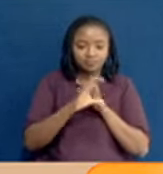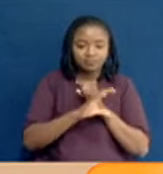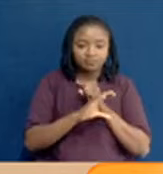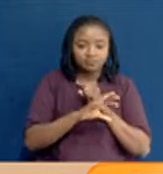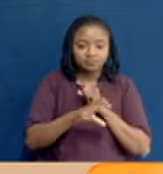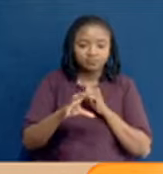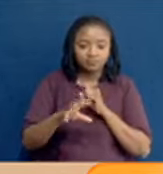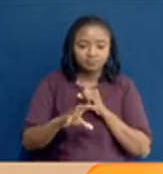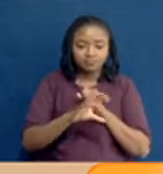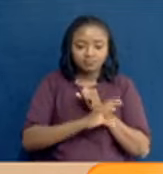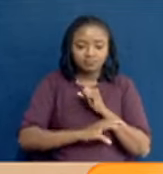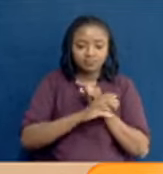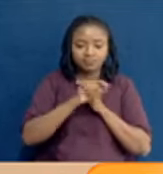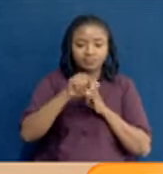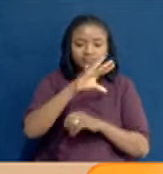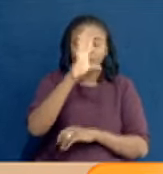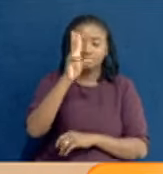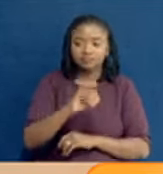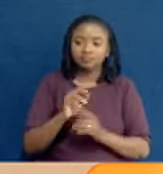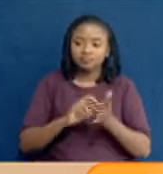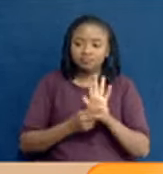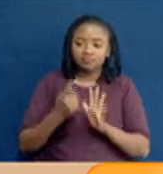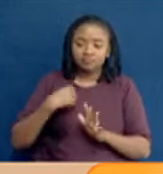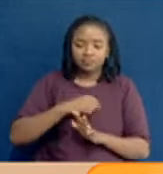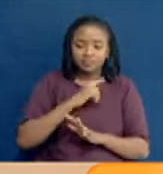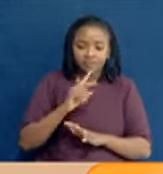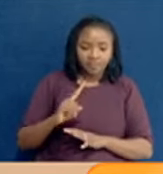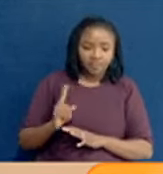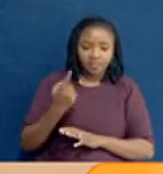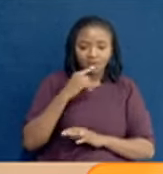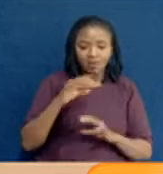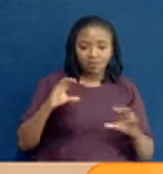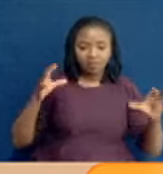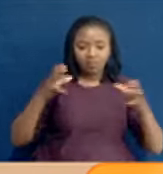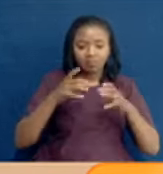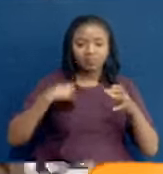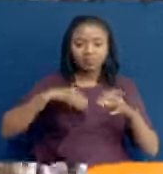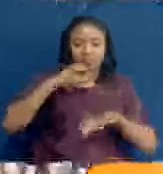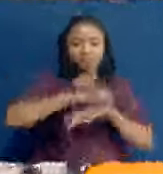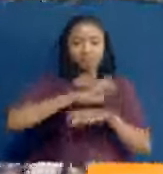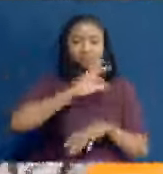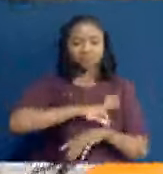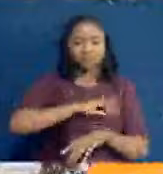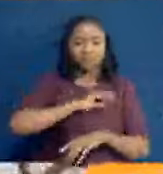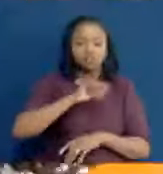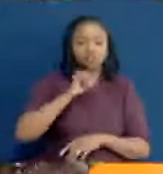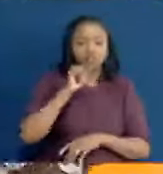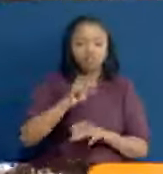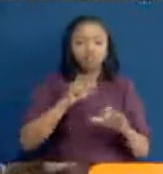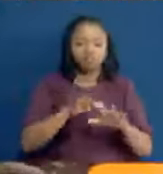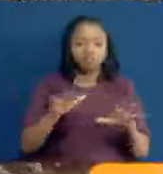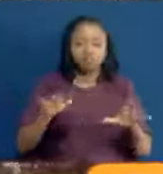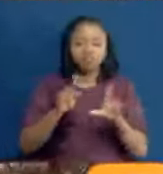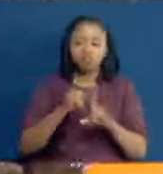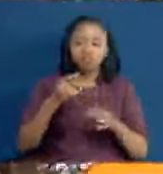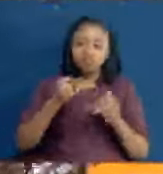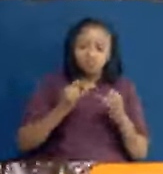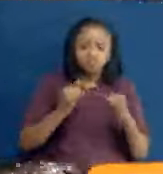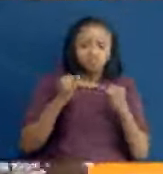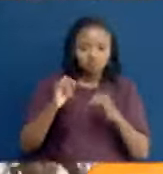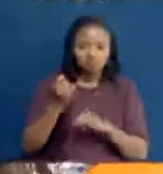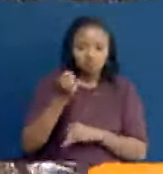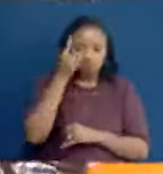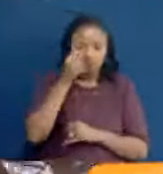we became the first communities to begin to earn from the carbon markets. While understanding carbon trade is still